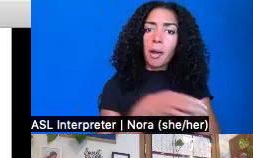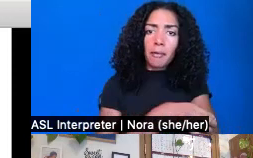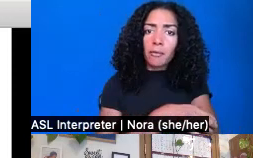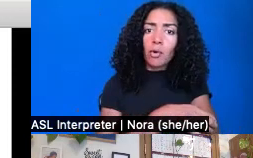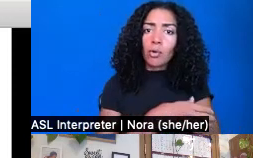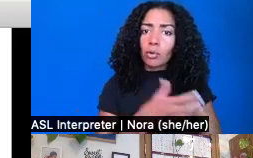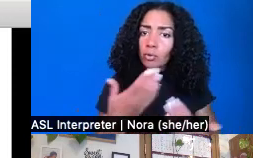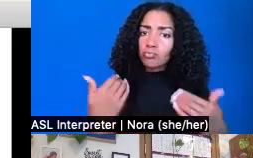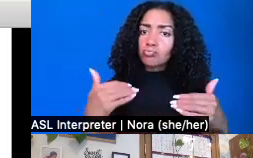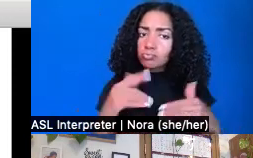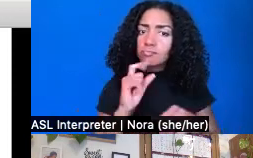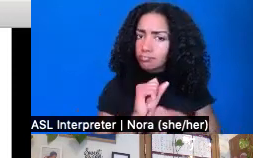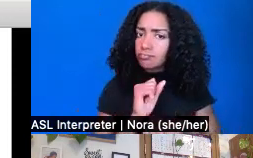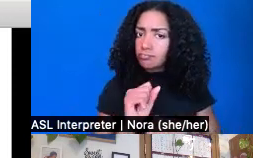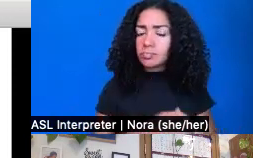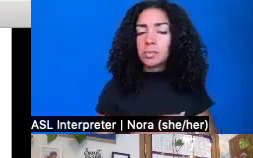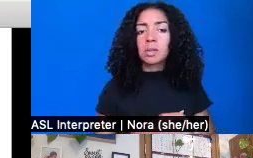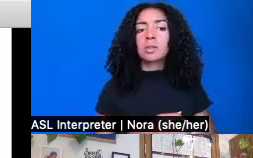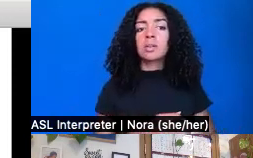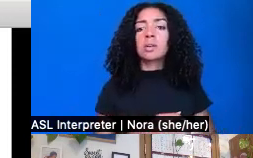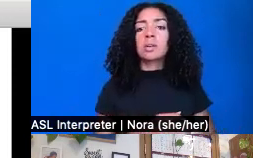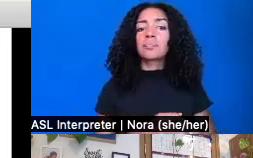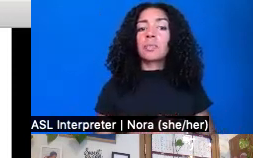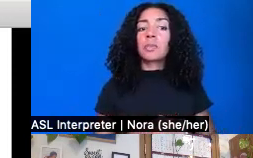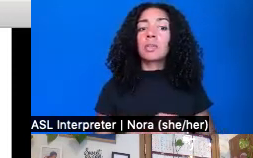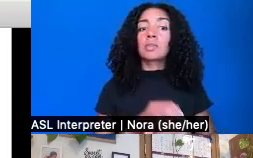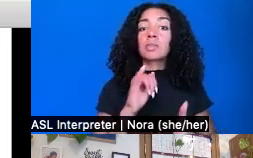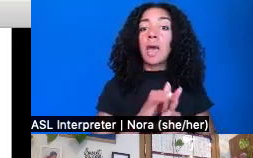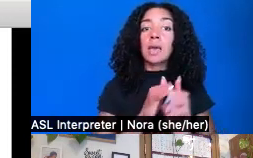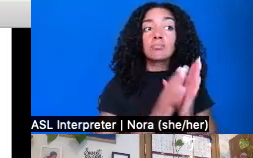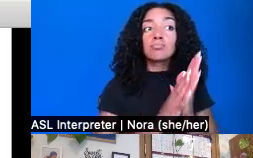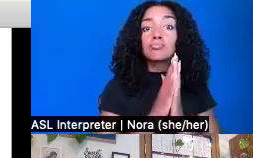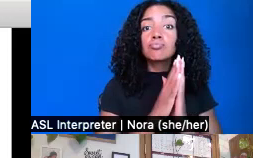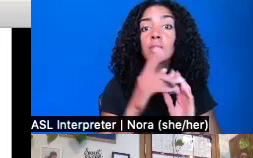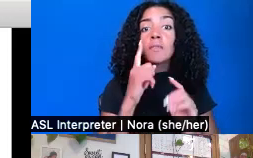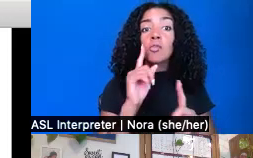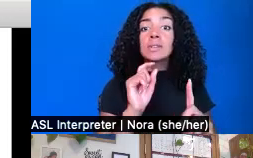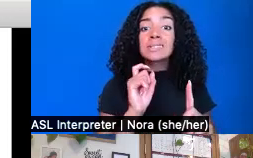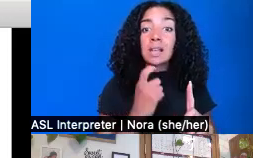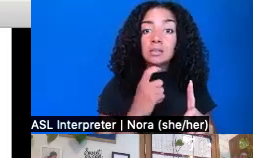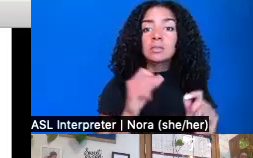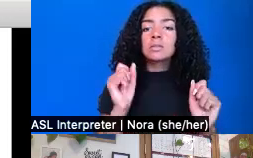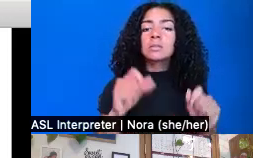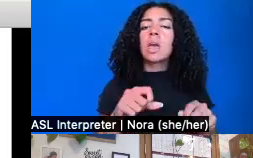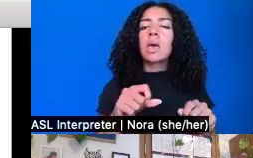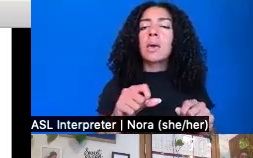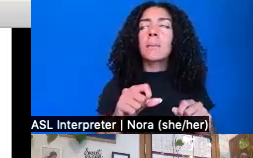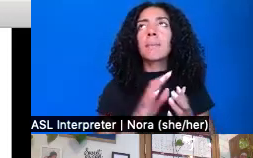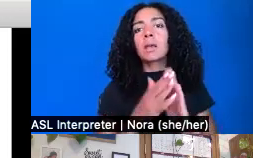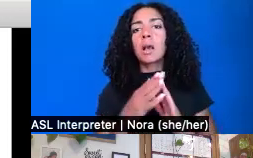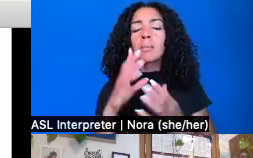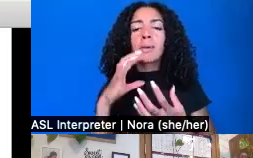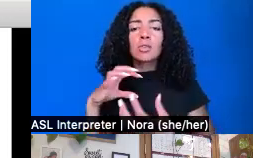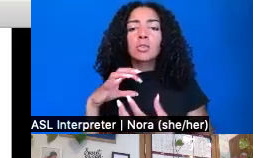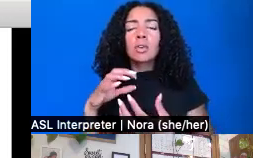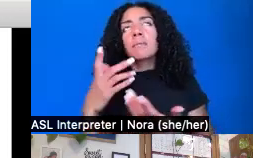thing. And so it can get confused with, or, you know, when sex